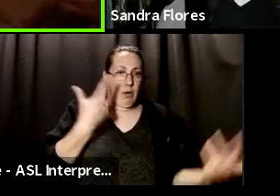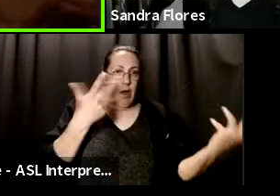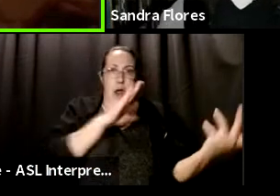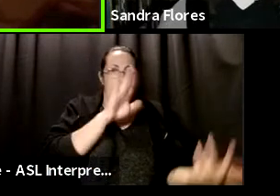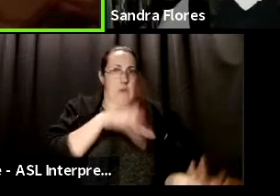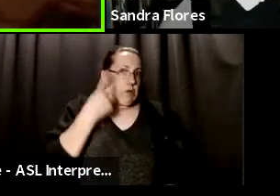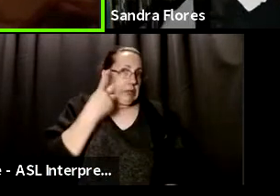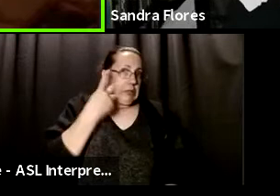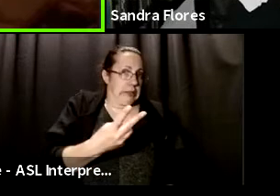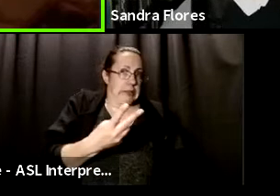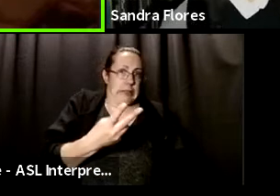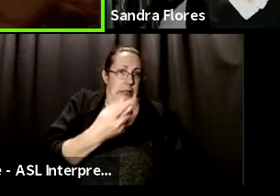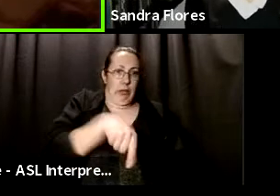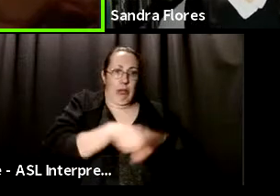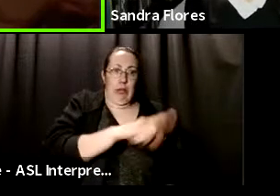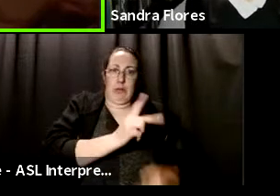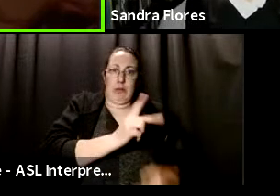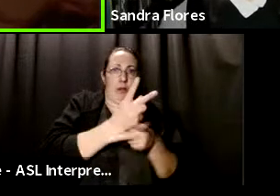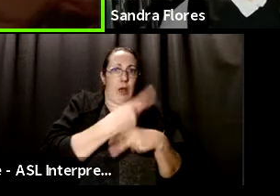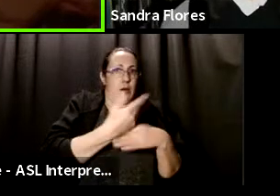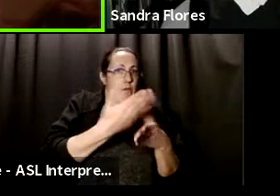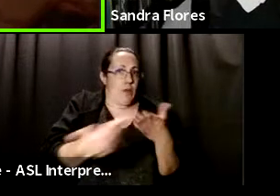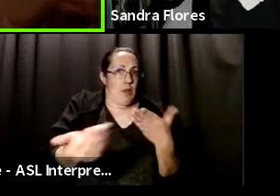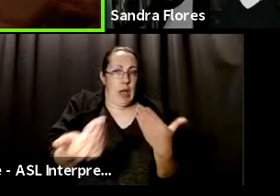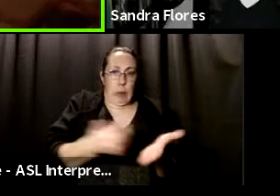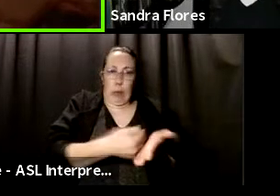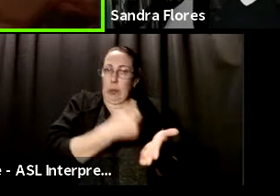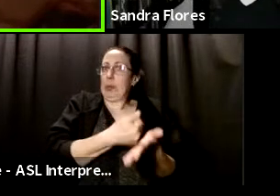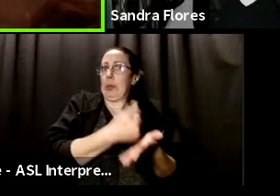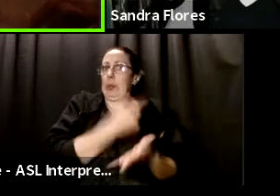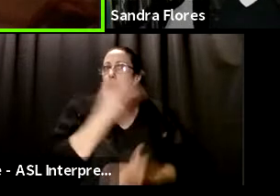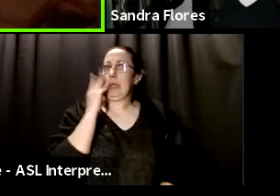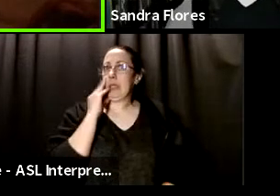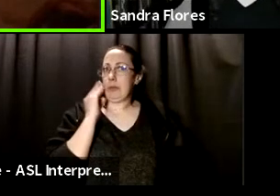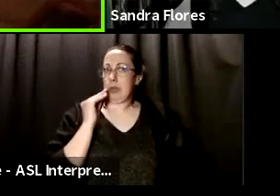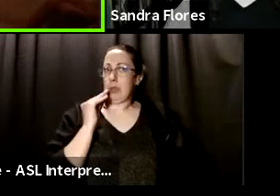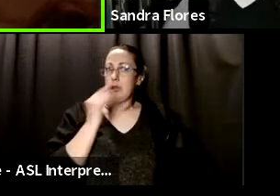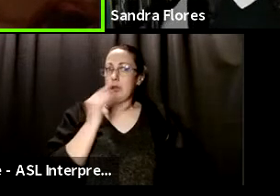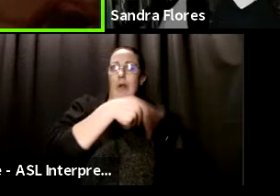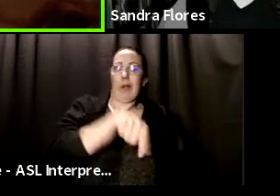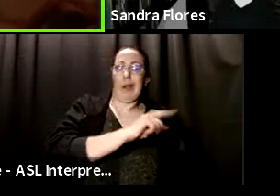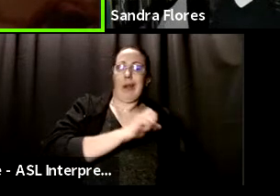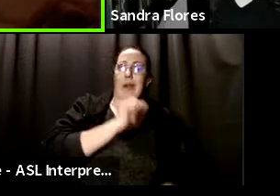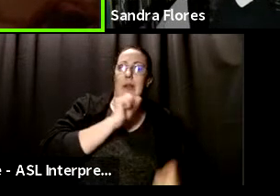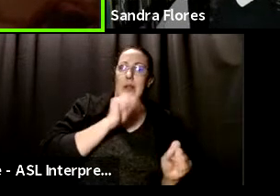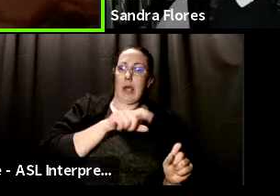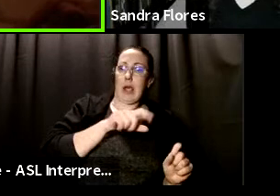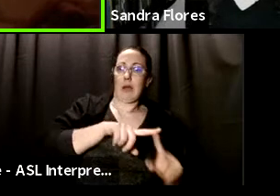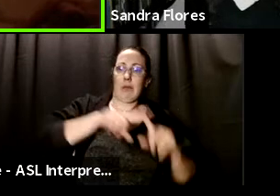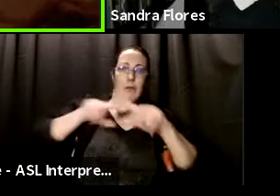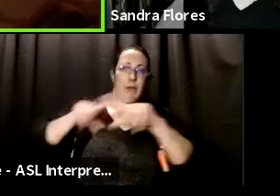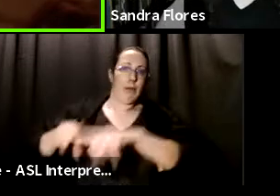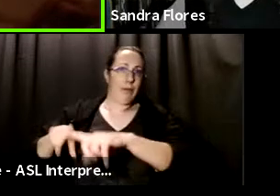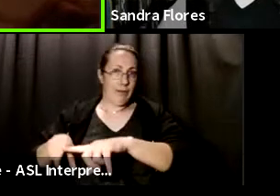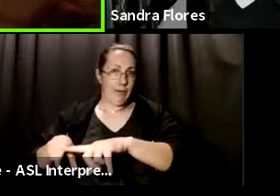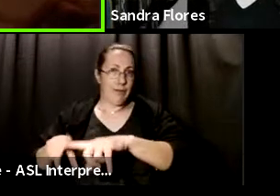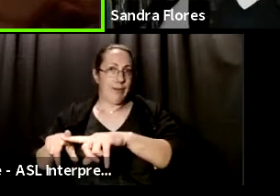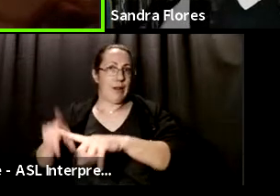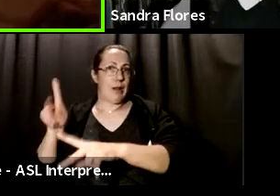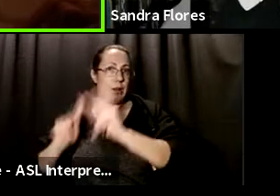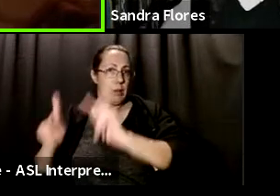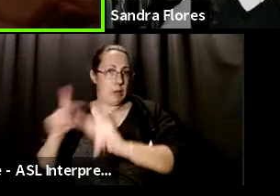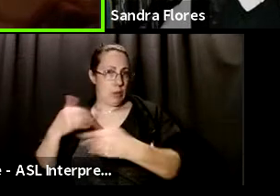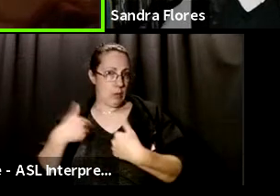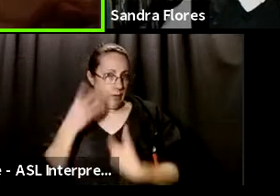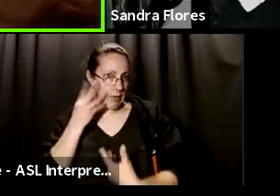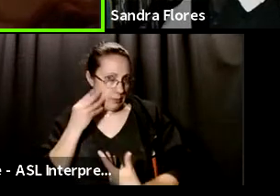project that's pretty new to them. So being able to lean on them to like reach out to their peers, their networks, is something that we've also been trying to do in this first